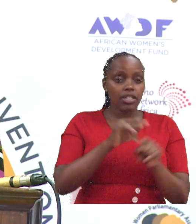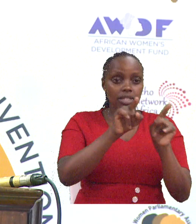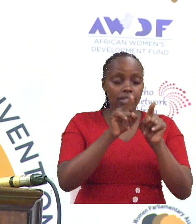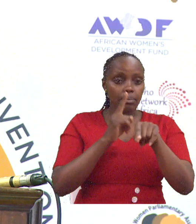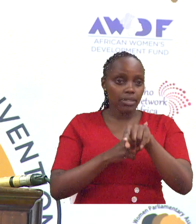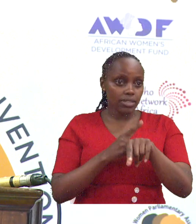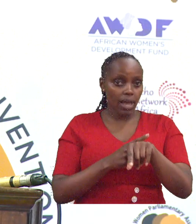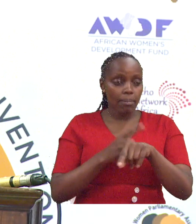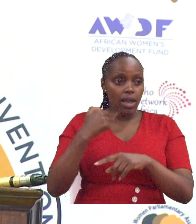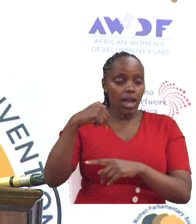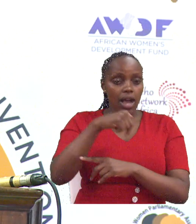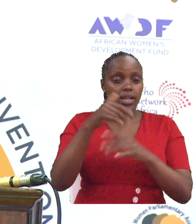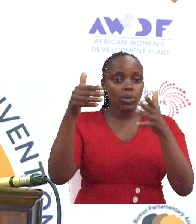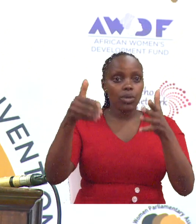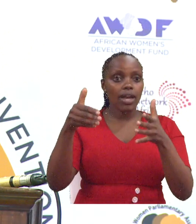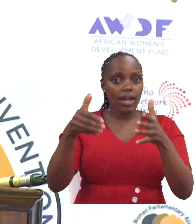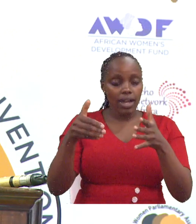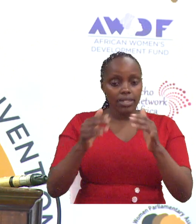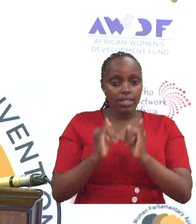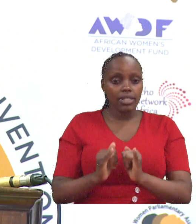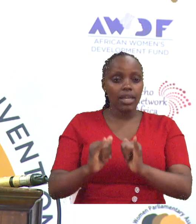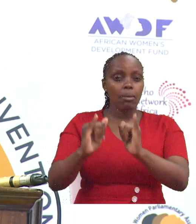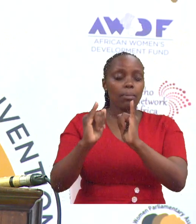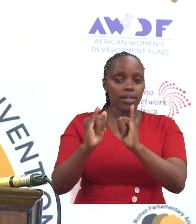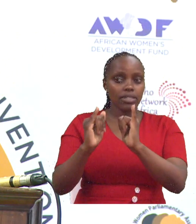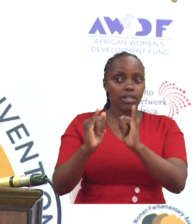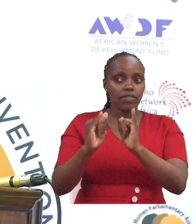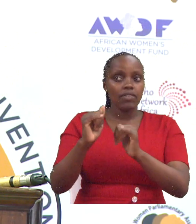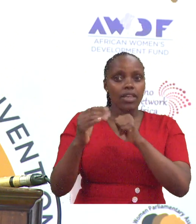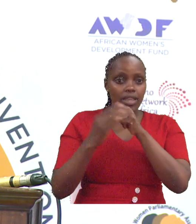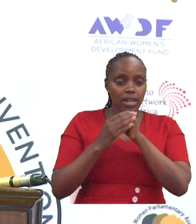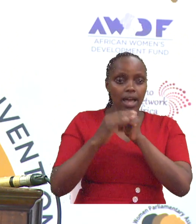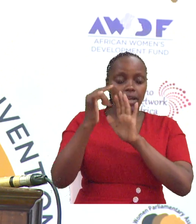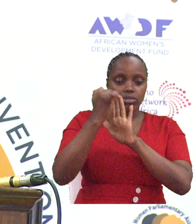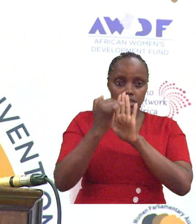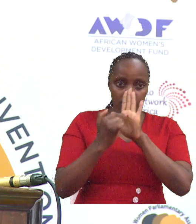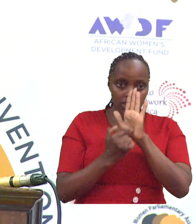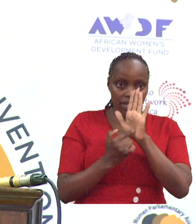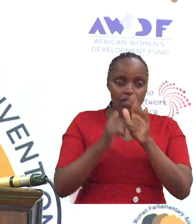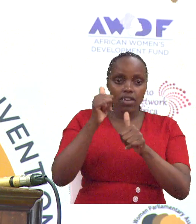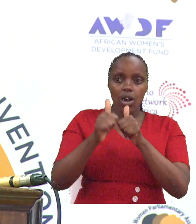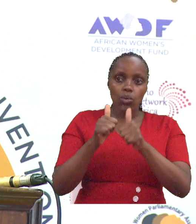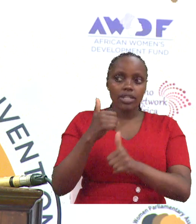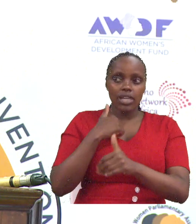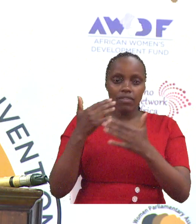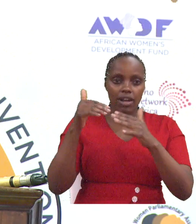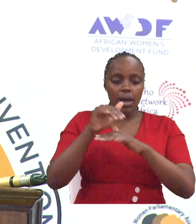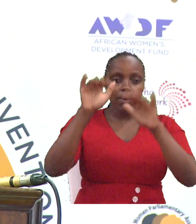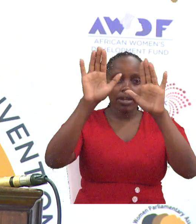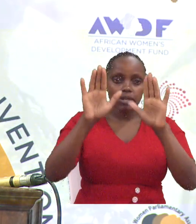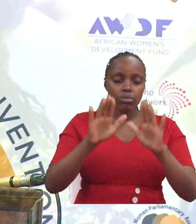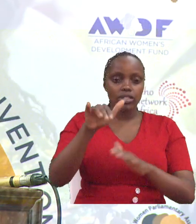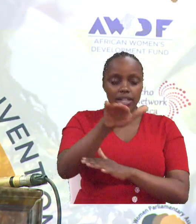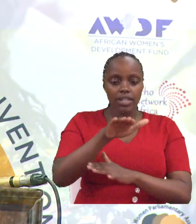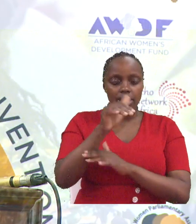Further, we are currently implementing the 9-point agenda that covers critical